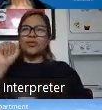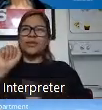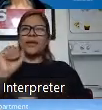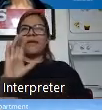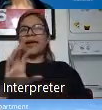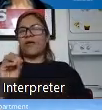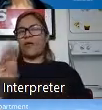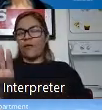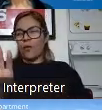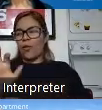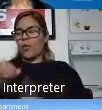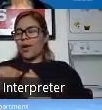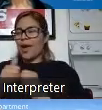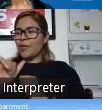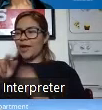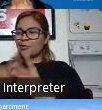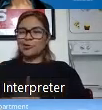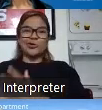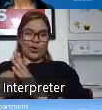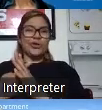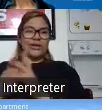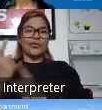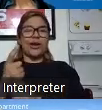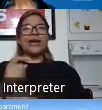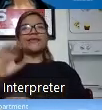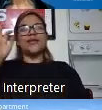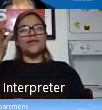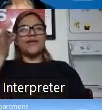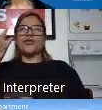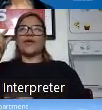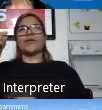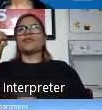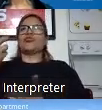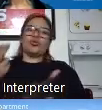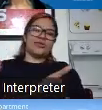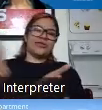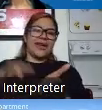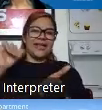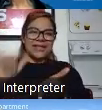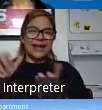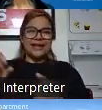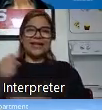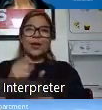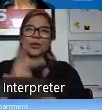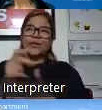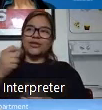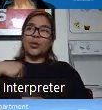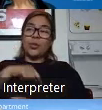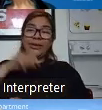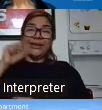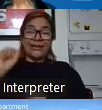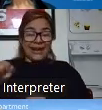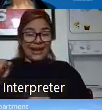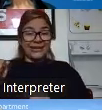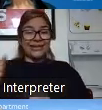504 to get the federal legislation signed so that we could get the assistance that we